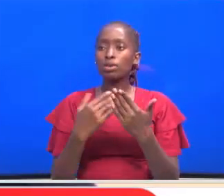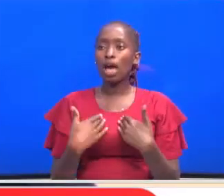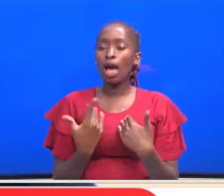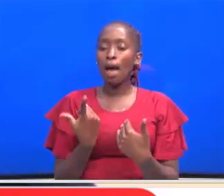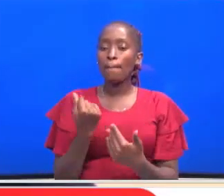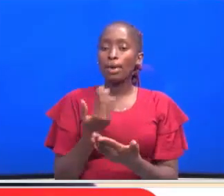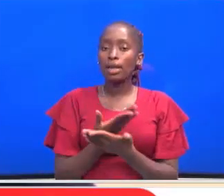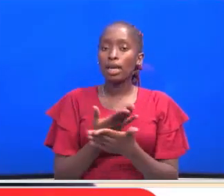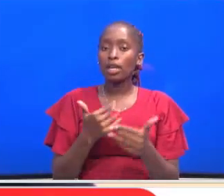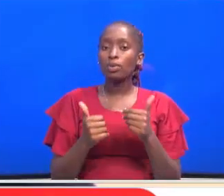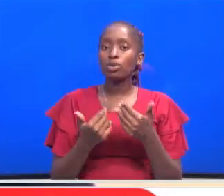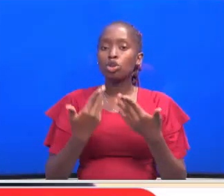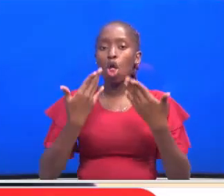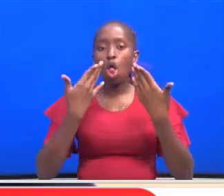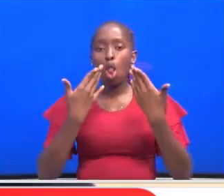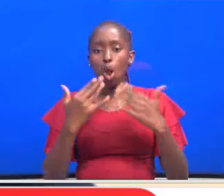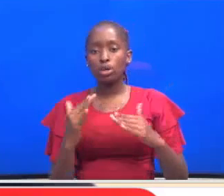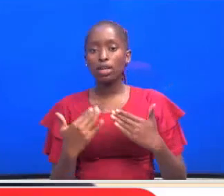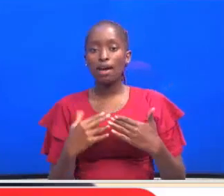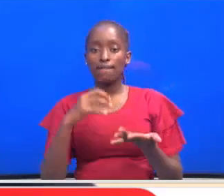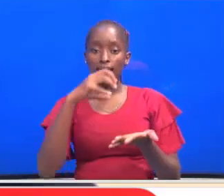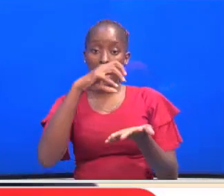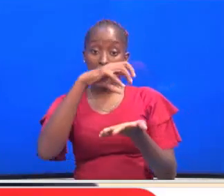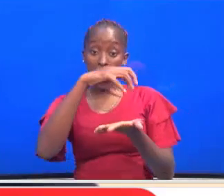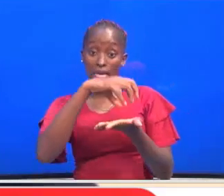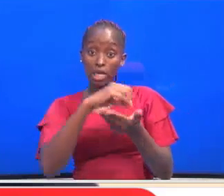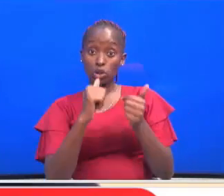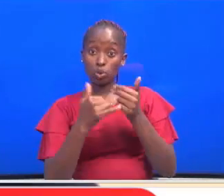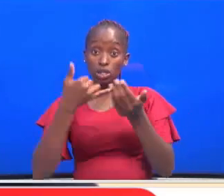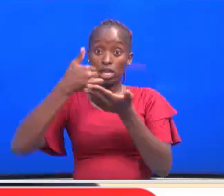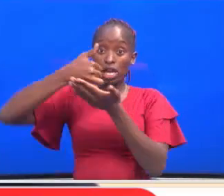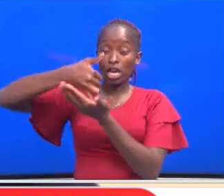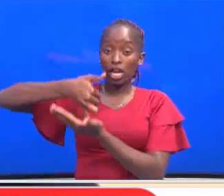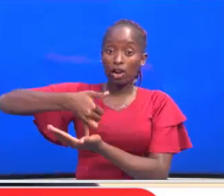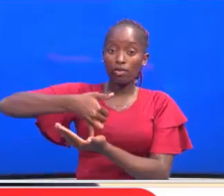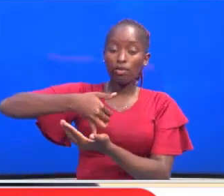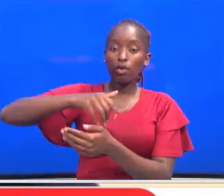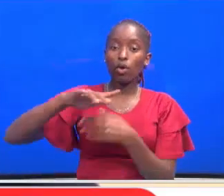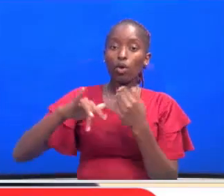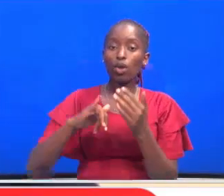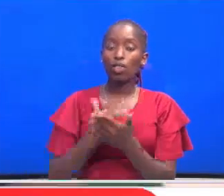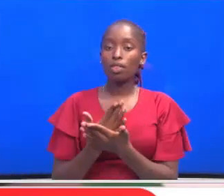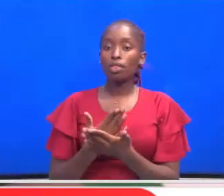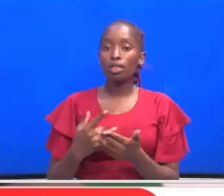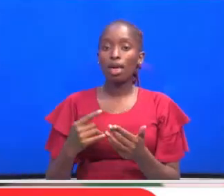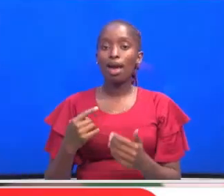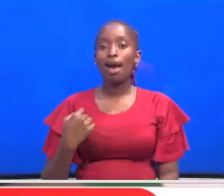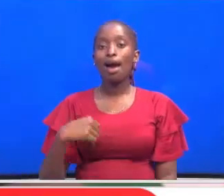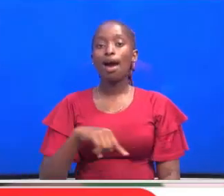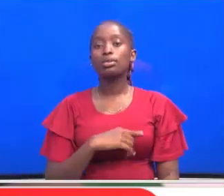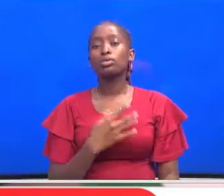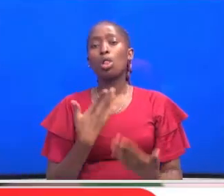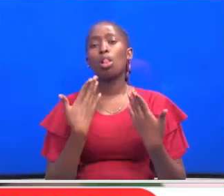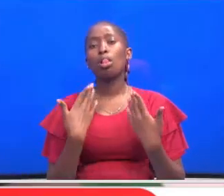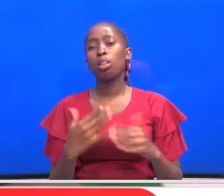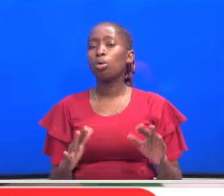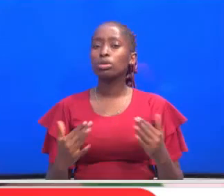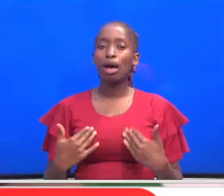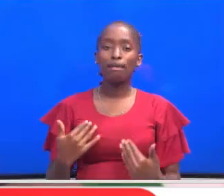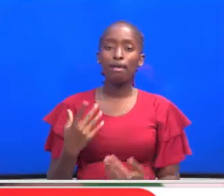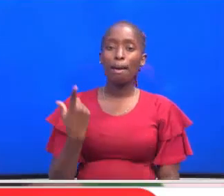mtozo ushuru zilizopotea katika kesi hii inayohusiana na mabwawa ya Arror na Kimwarer. Sisi ndio tulipoteza hiyo pesa. Kwa